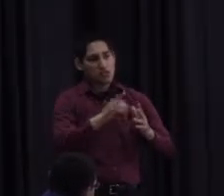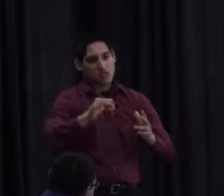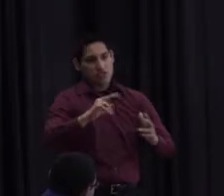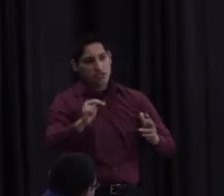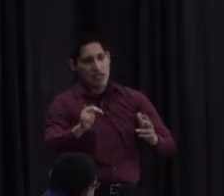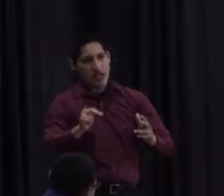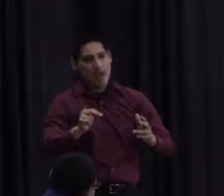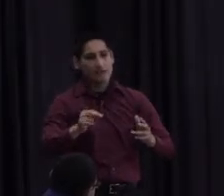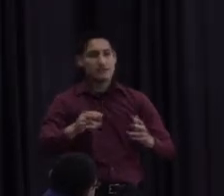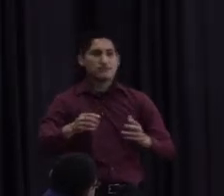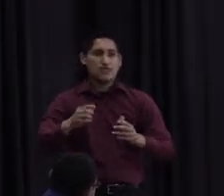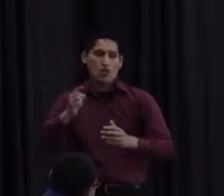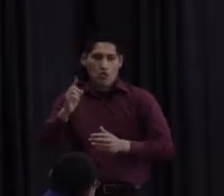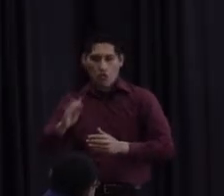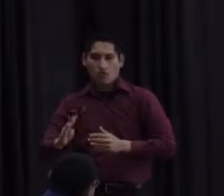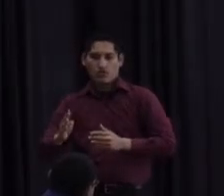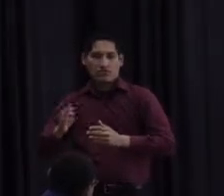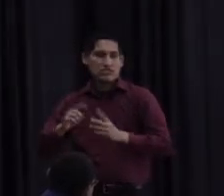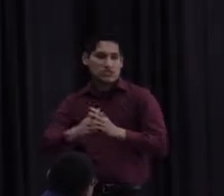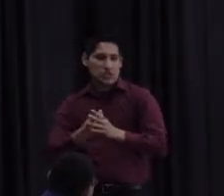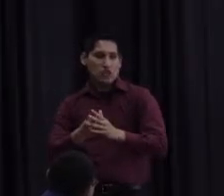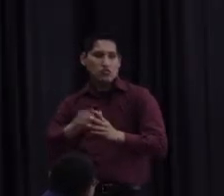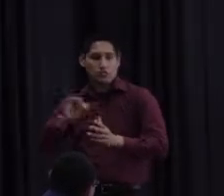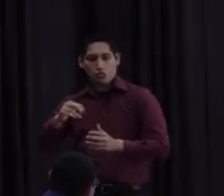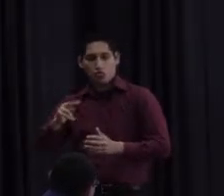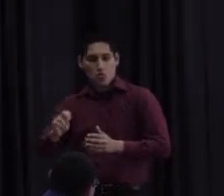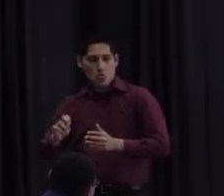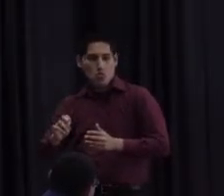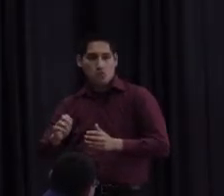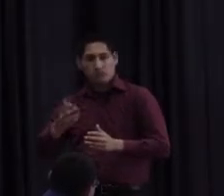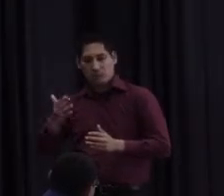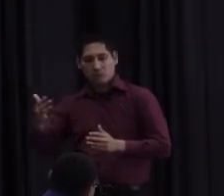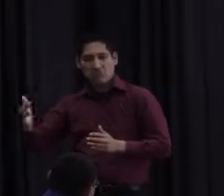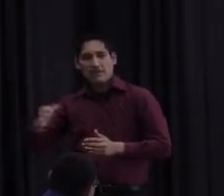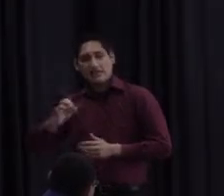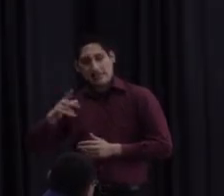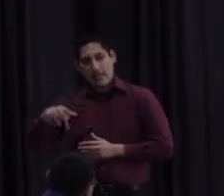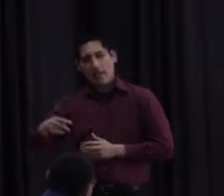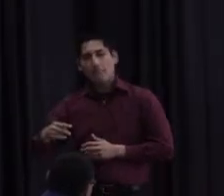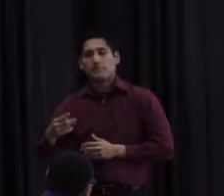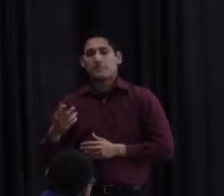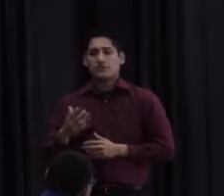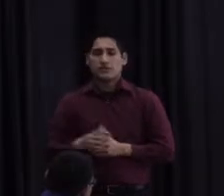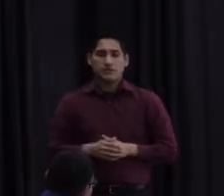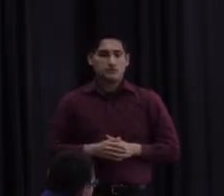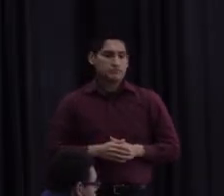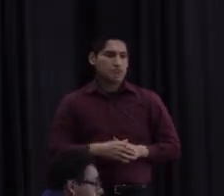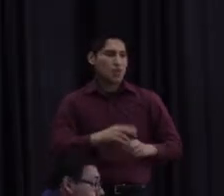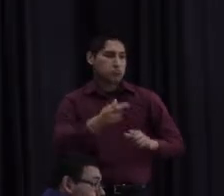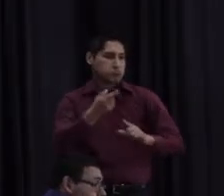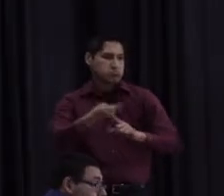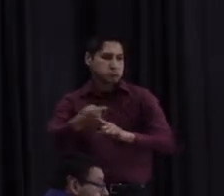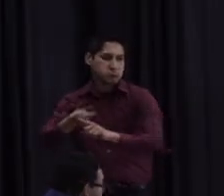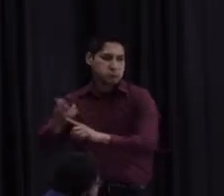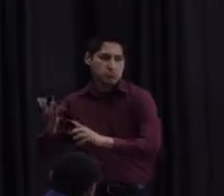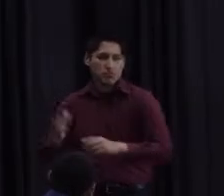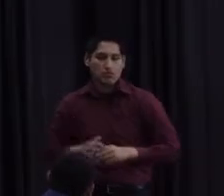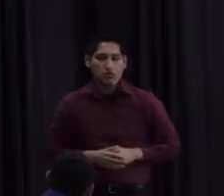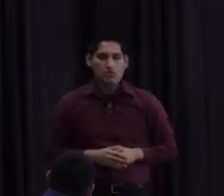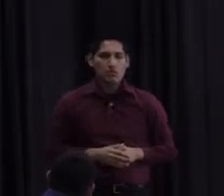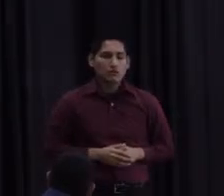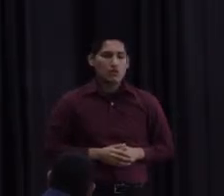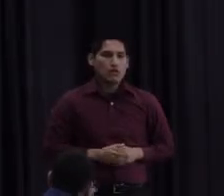March, quarter that starts at the end of June, and then at the end of September. So 4 11-week quarters. Well,